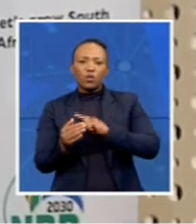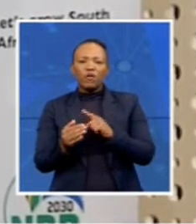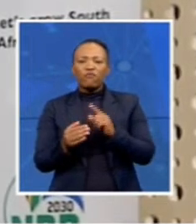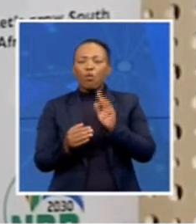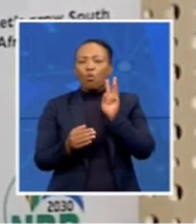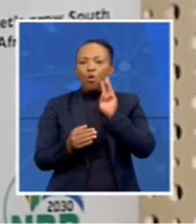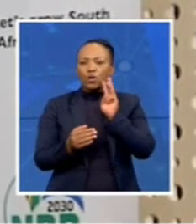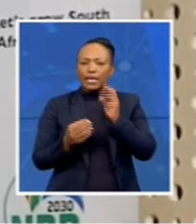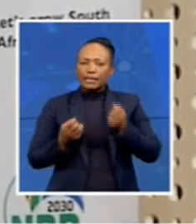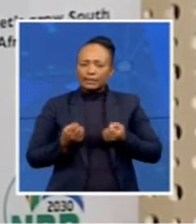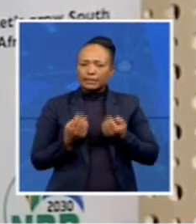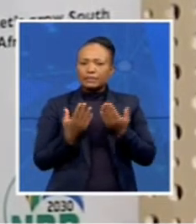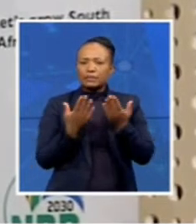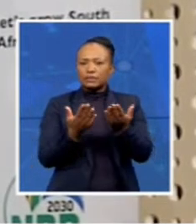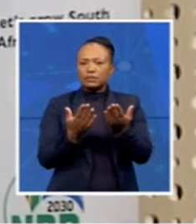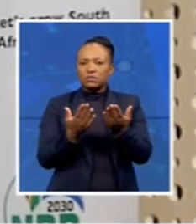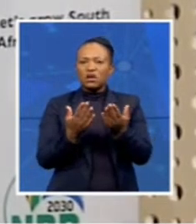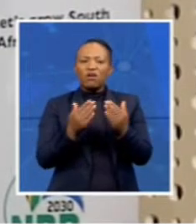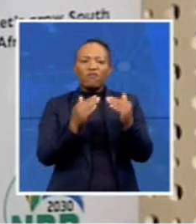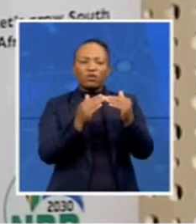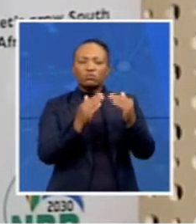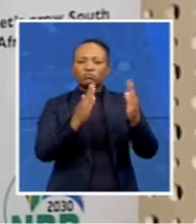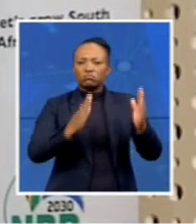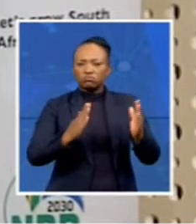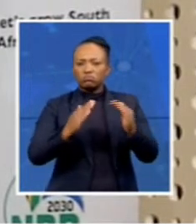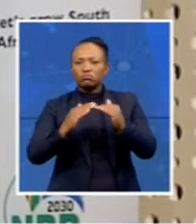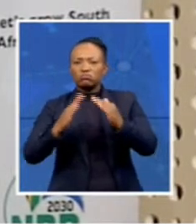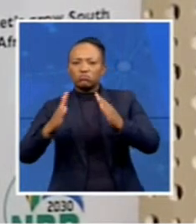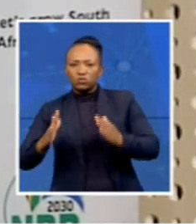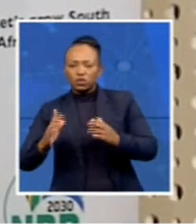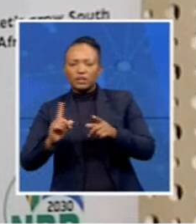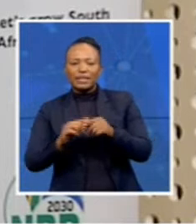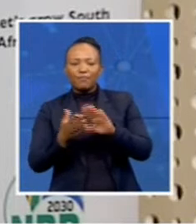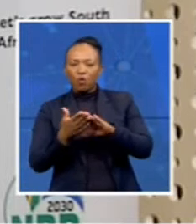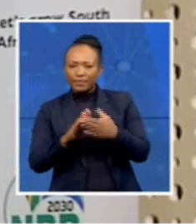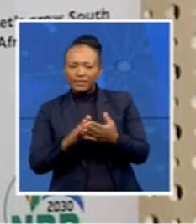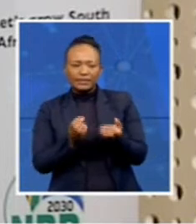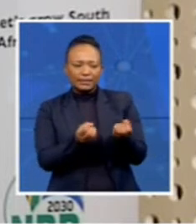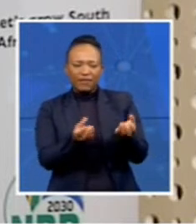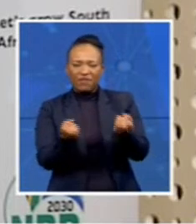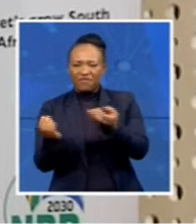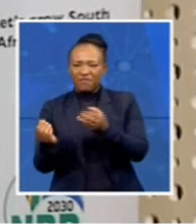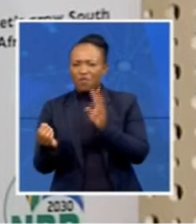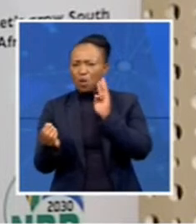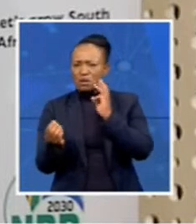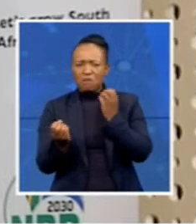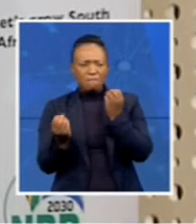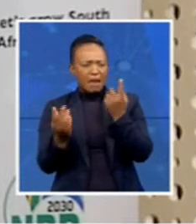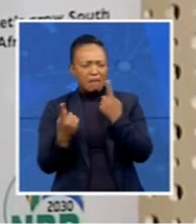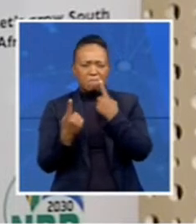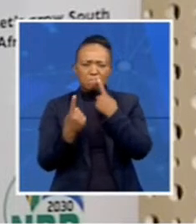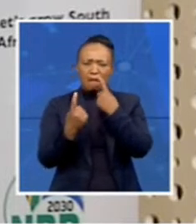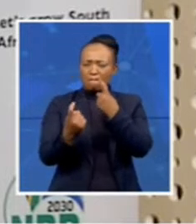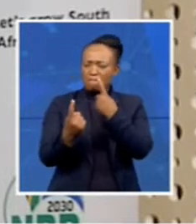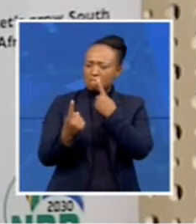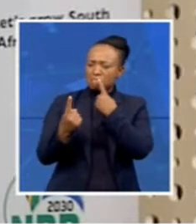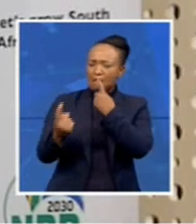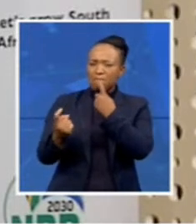and communities, which has become an outcry all over. But that goes hand in hand